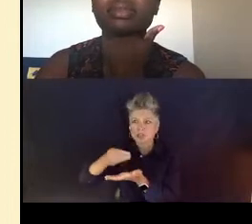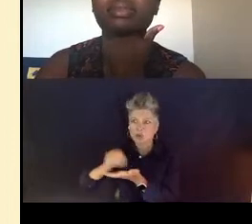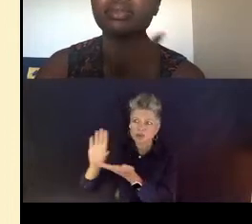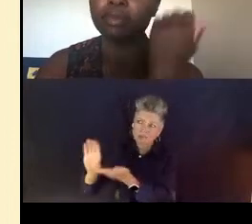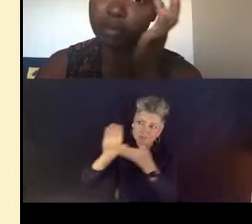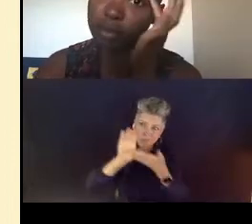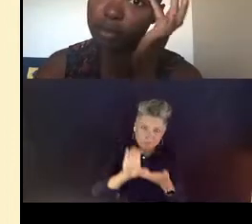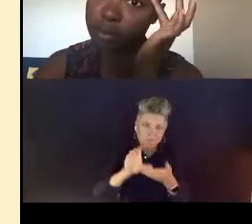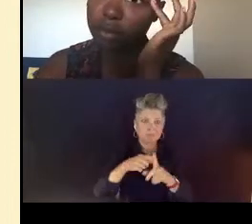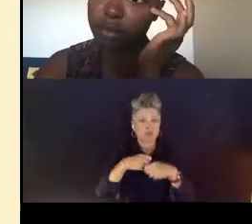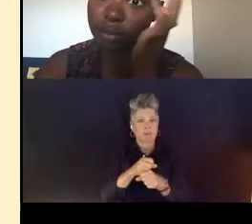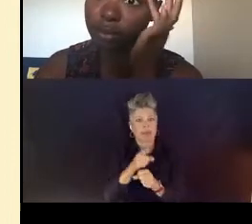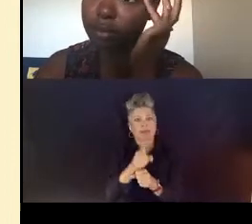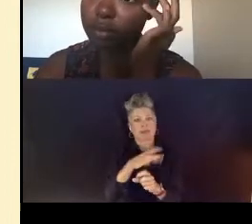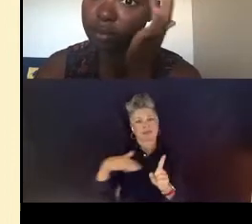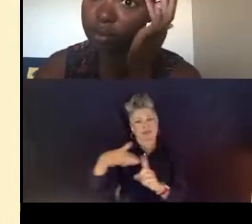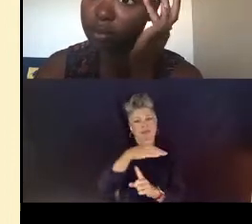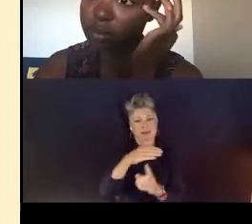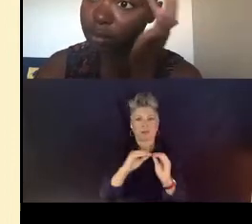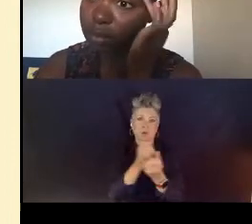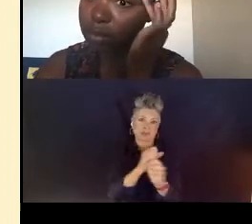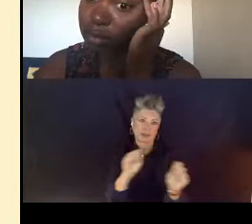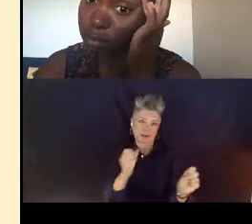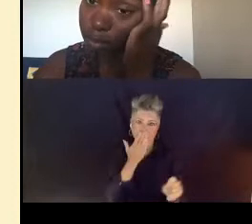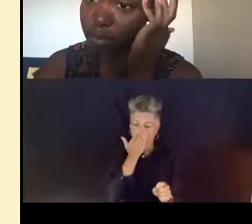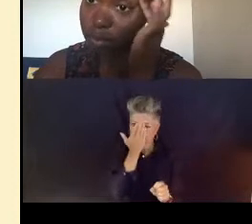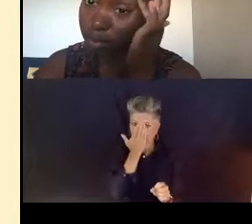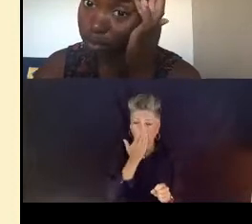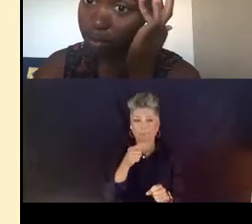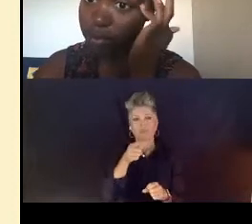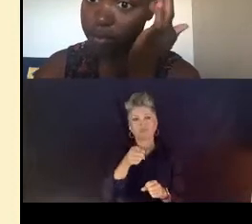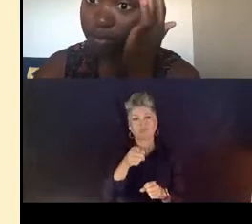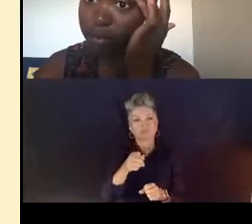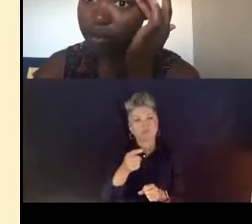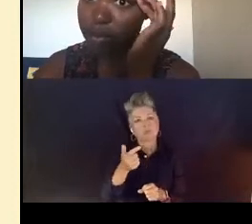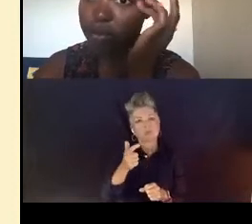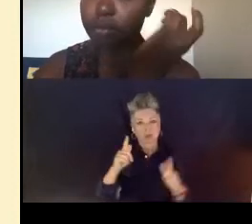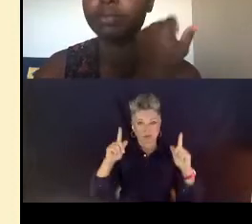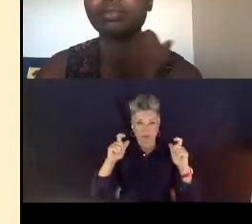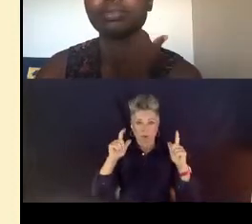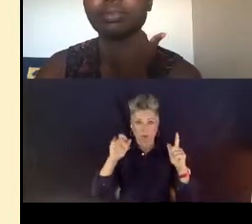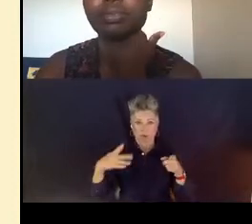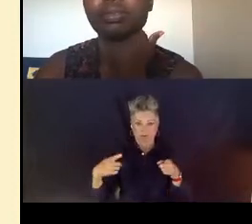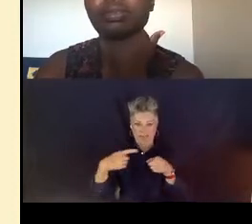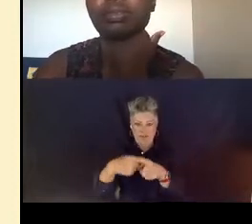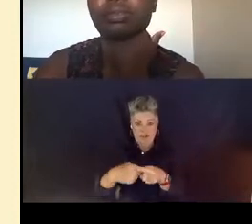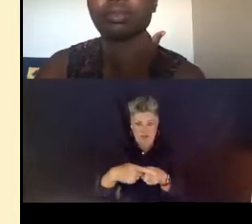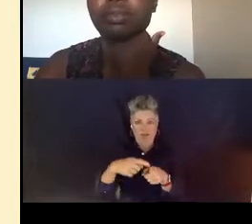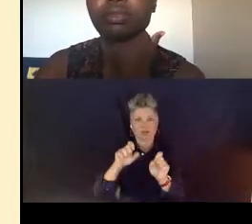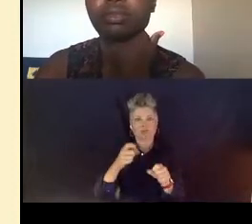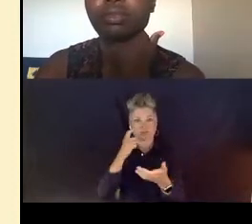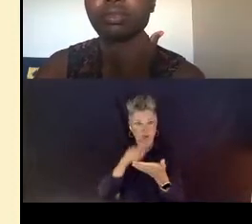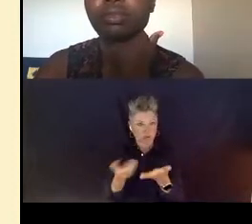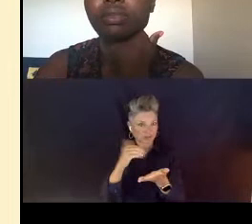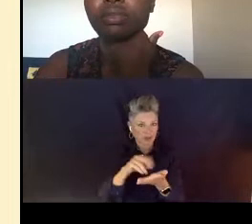for everyone. And so this is just a little closer photo of the intersection. As you can see, Villa Avenue again, no